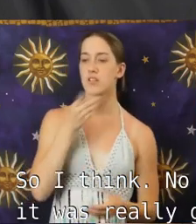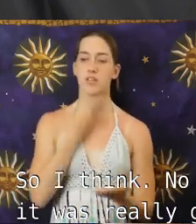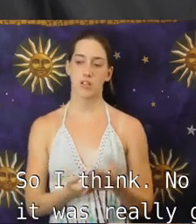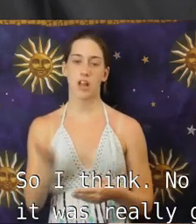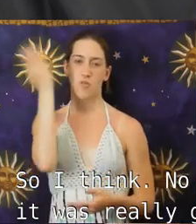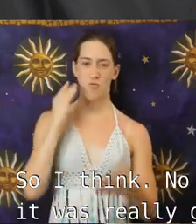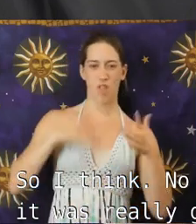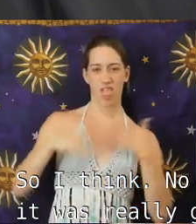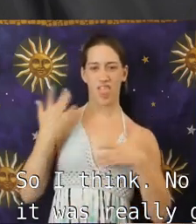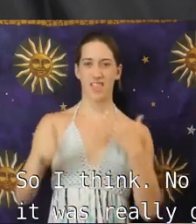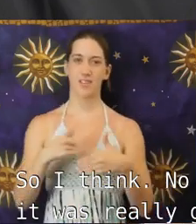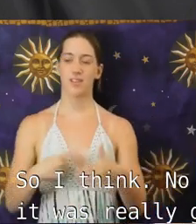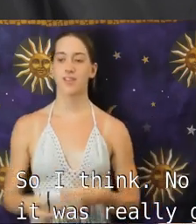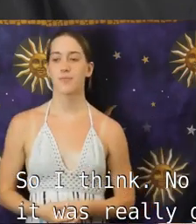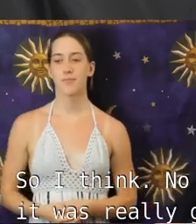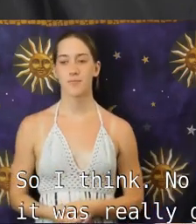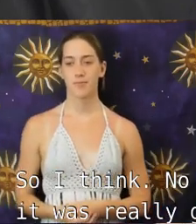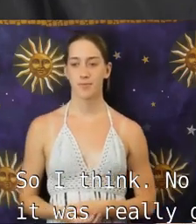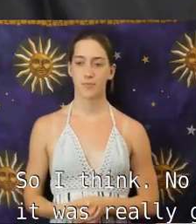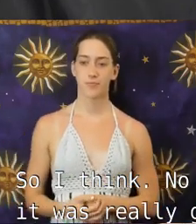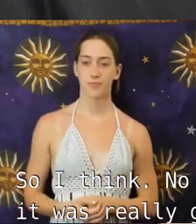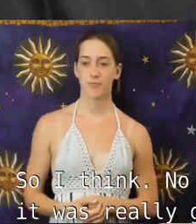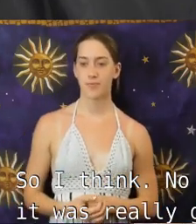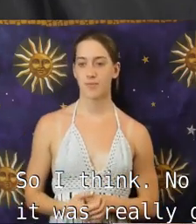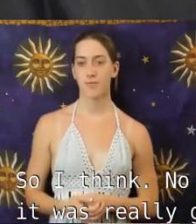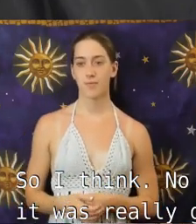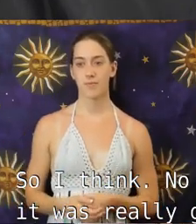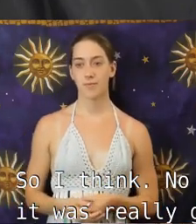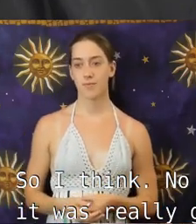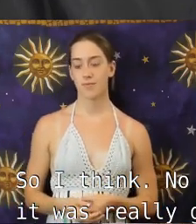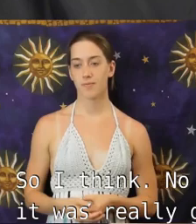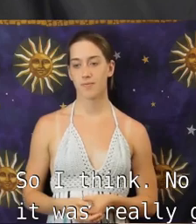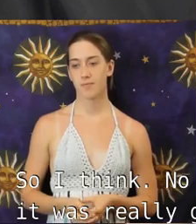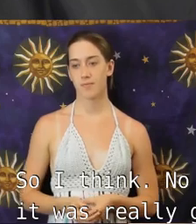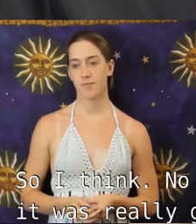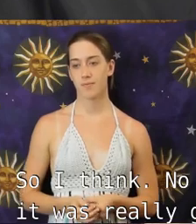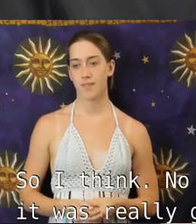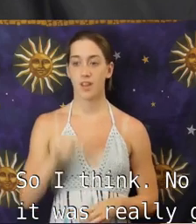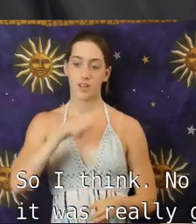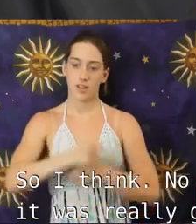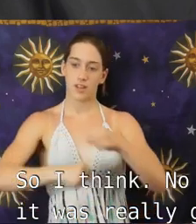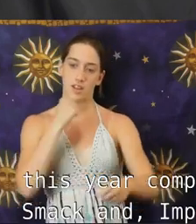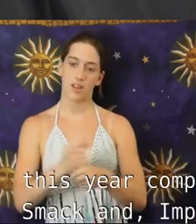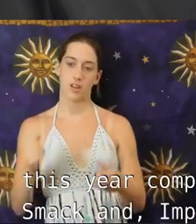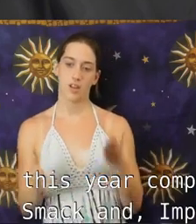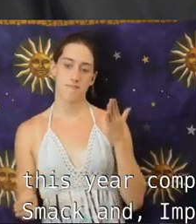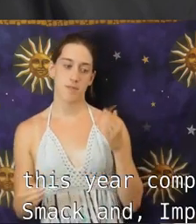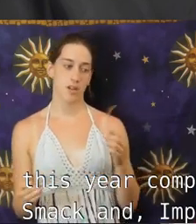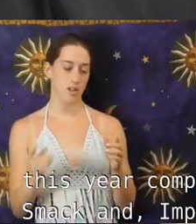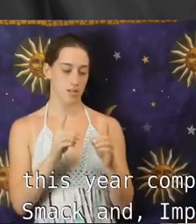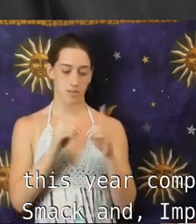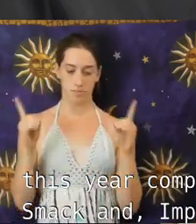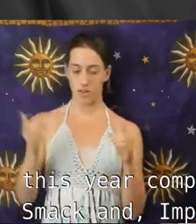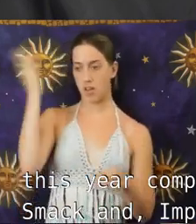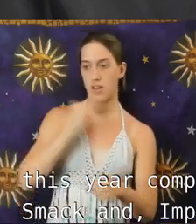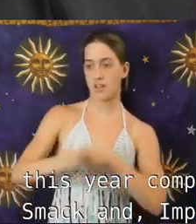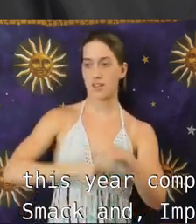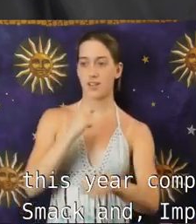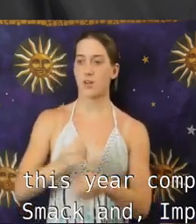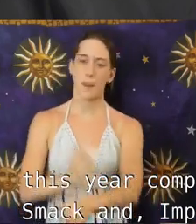yeah, as I was saying about the lineup earlier, the lineup this year was really good. I was super stoked about it this year compared to last